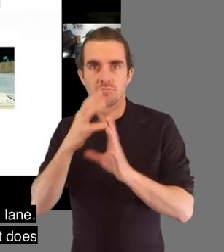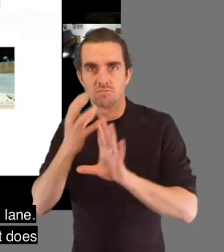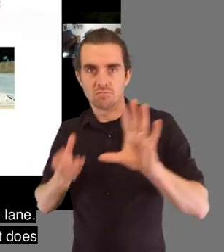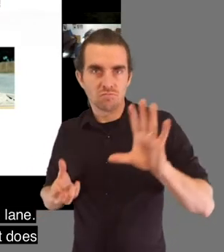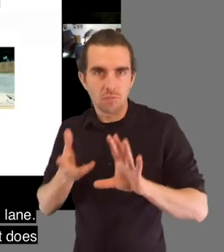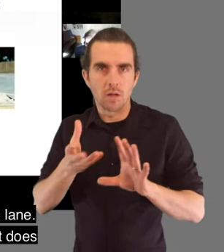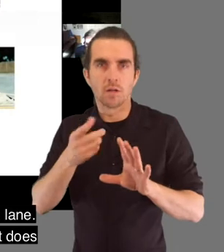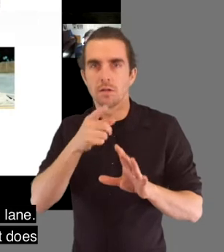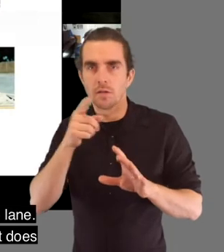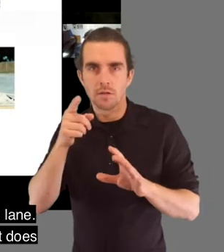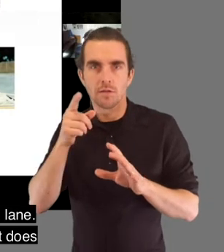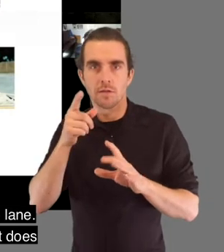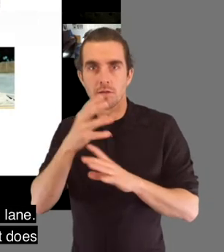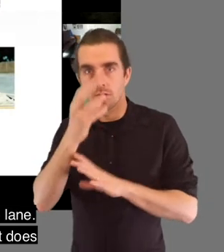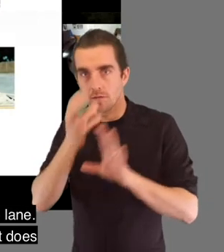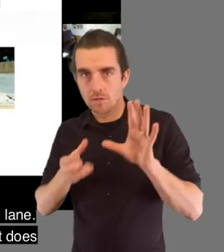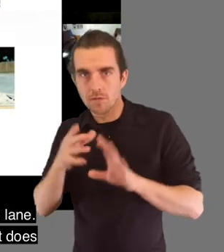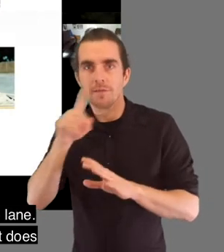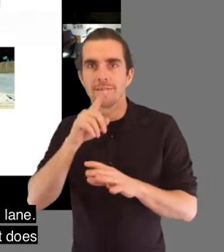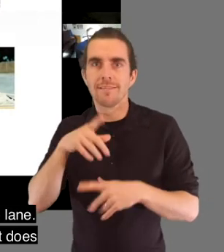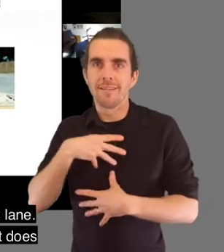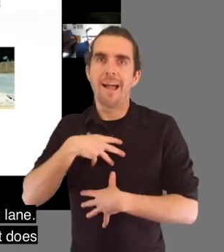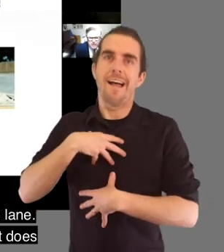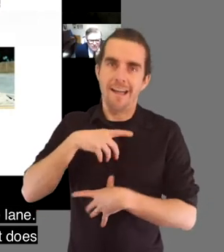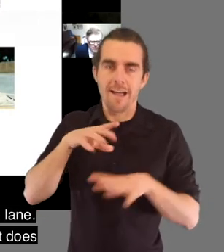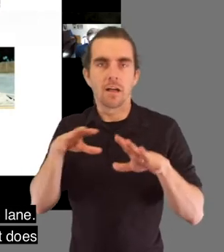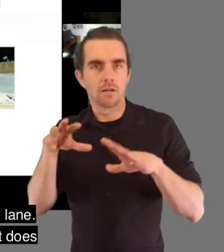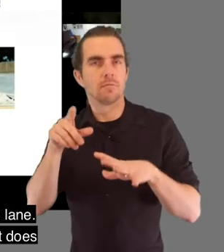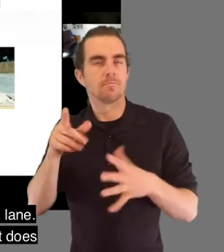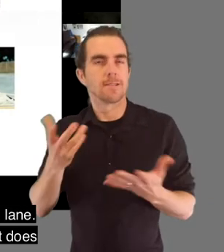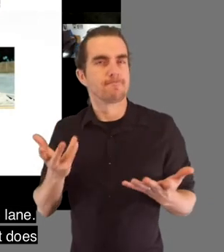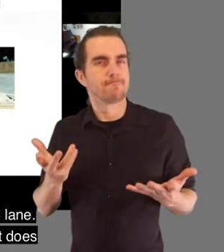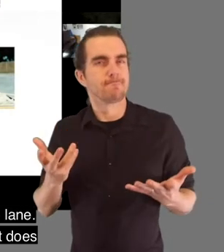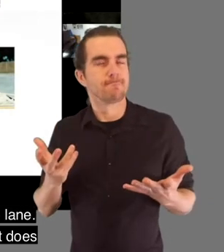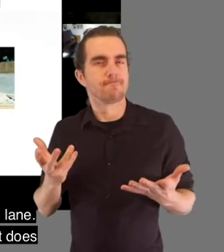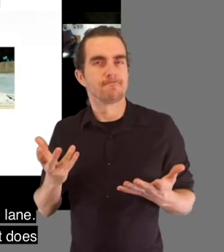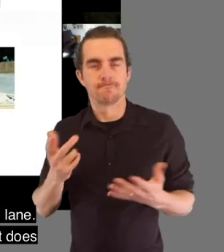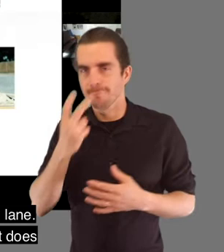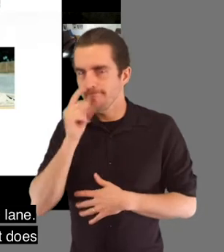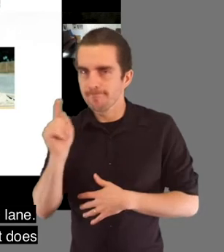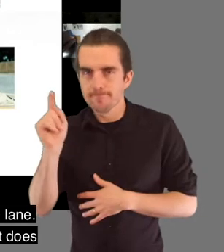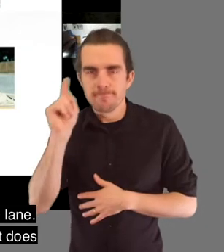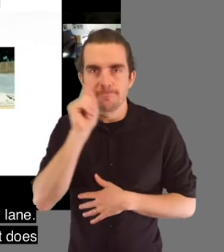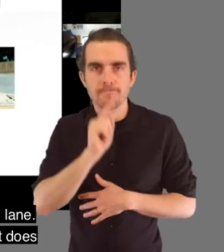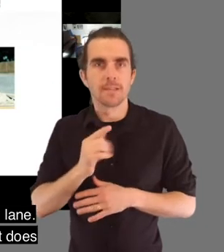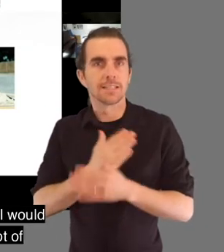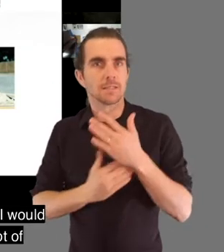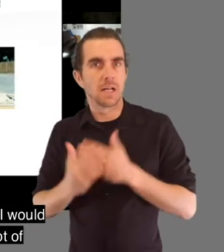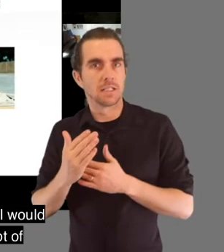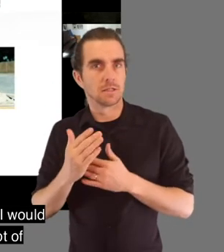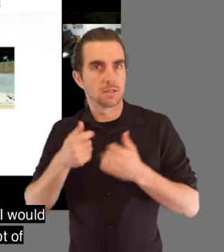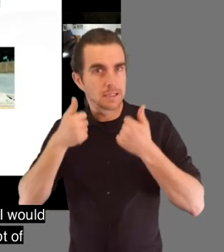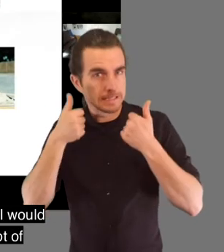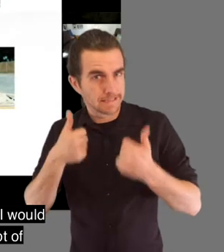ball that, in the bowling ball, and it goes down the lane. So this is all for cheap laughs, but does it